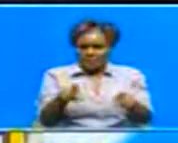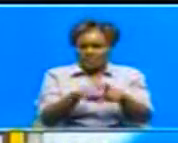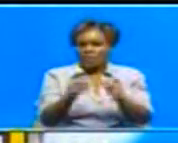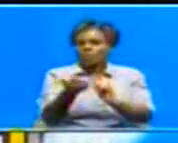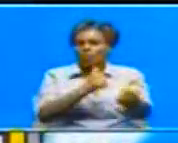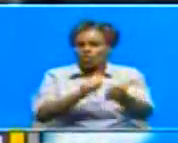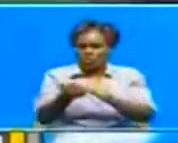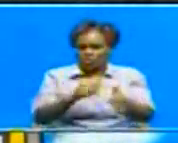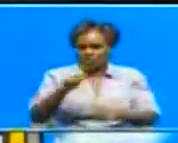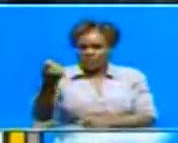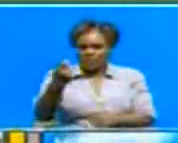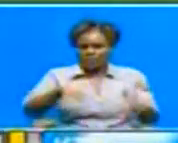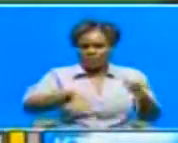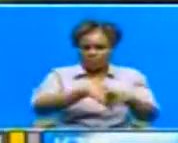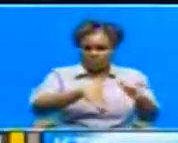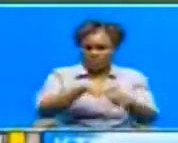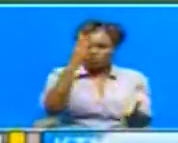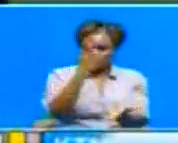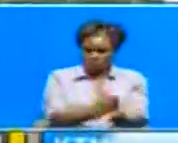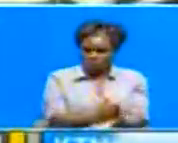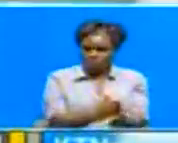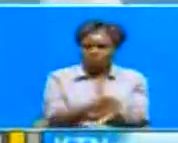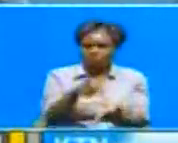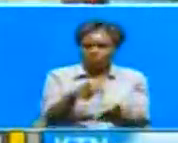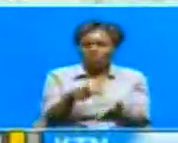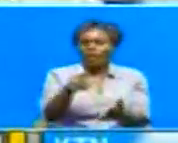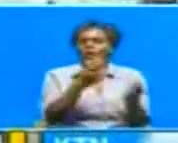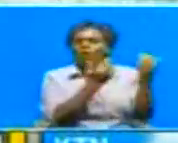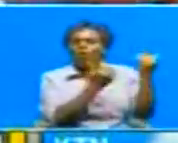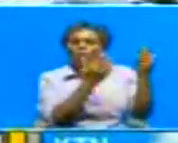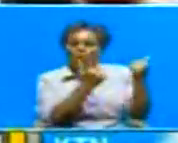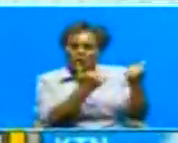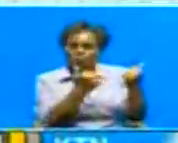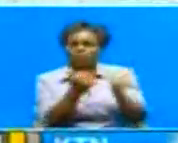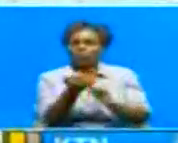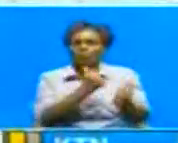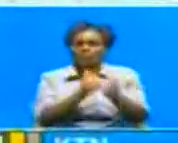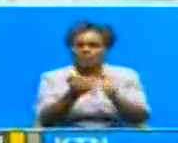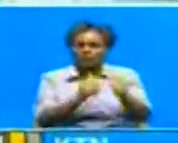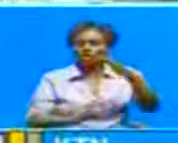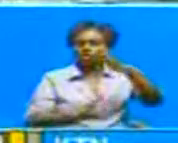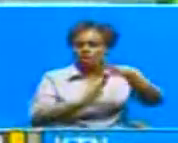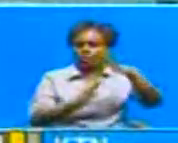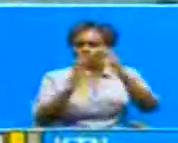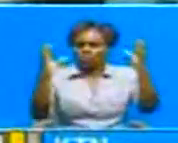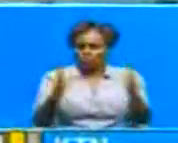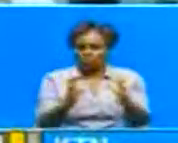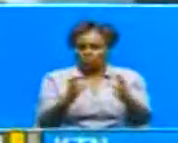Super League, and the Kenya Premier League side is a reality as the team hopes to dine with the big boys of the Kenya top tier league,